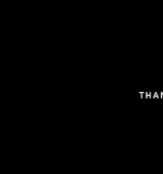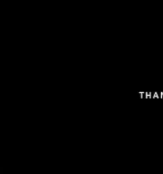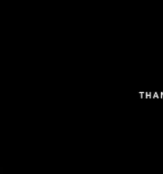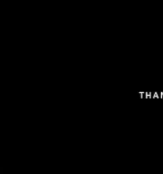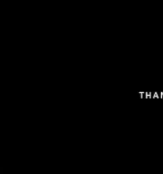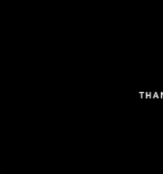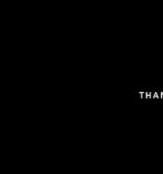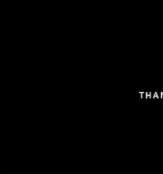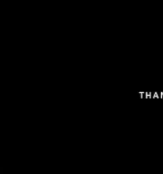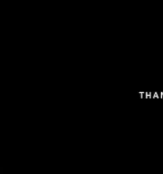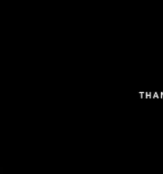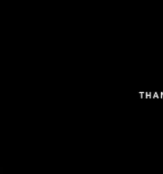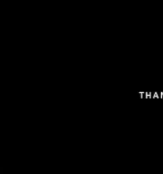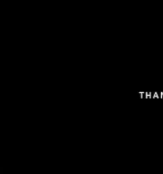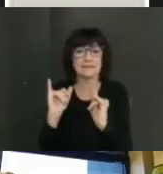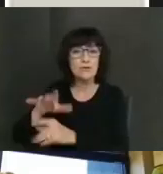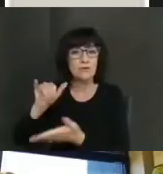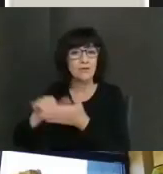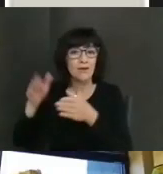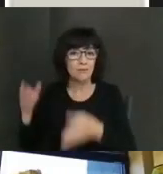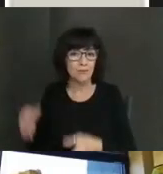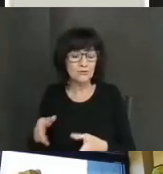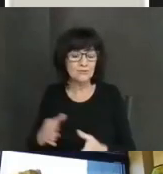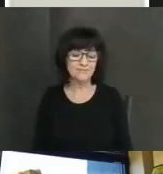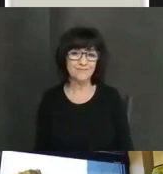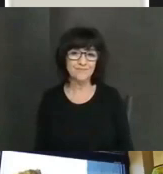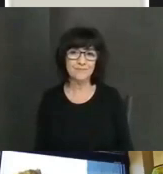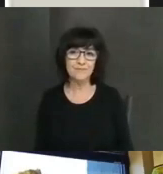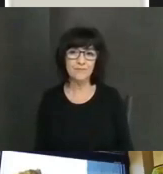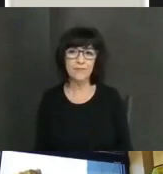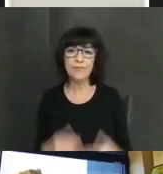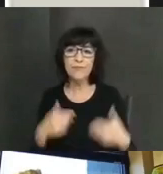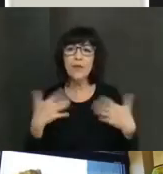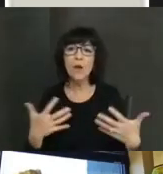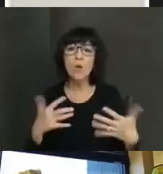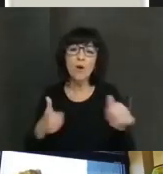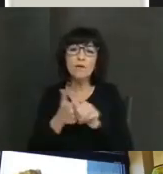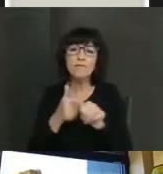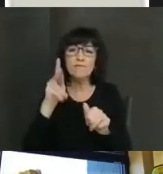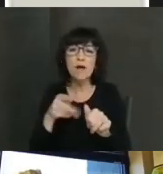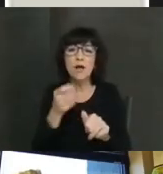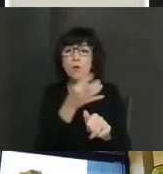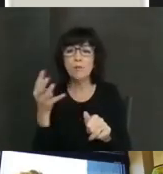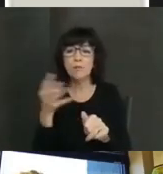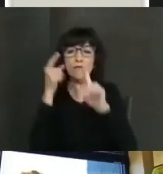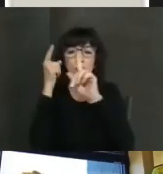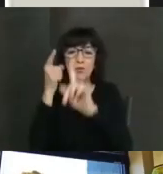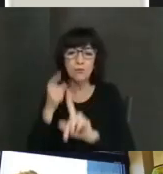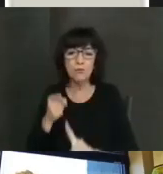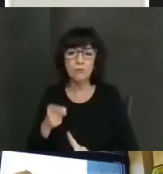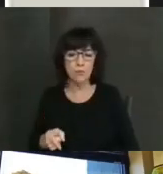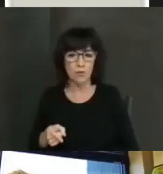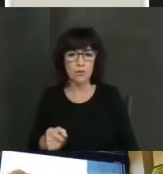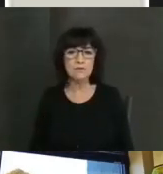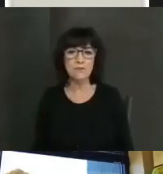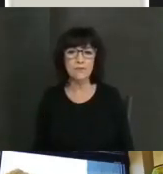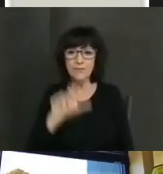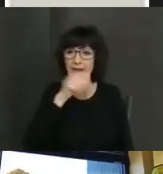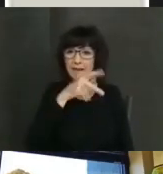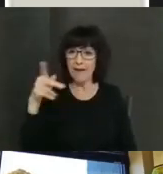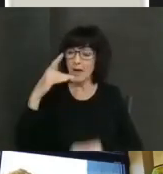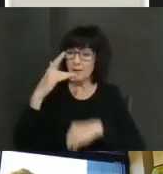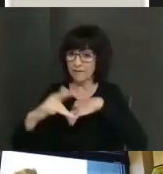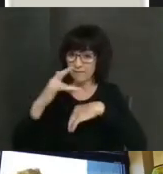All right, thank you, Andrea. I just wanted to follow up on a few points that both Ben and Andrea mentioned. One, the app is available in